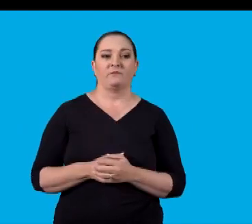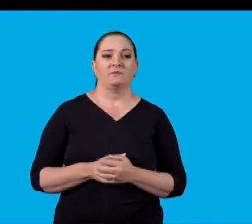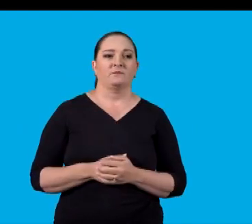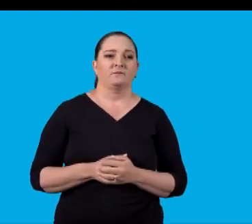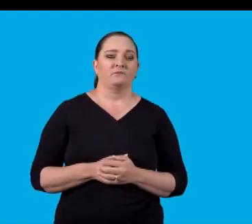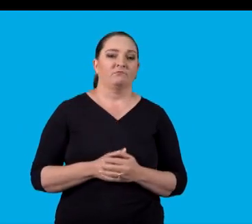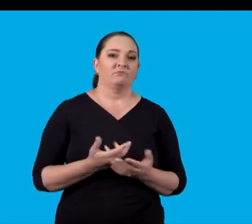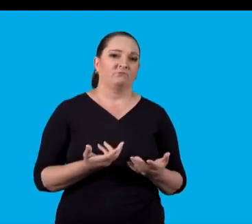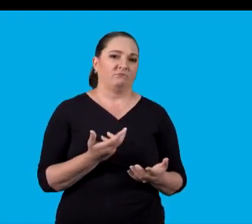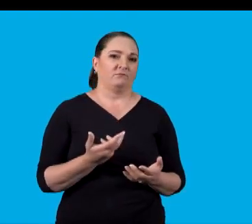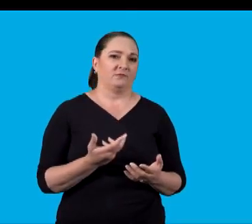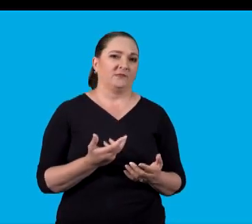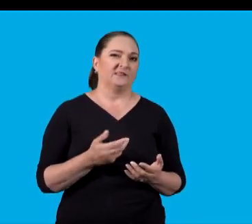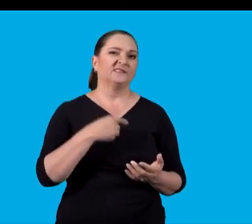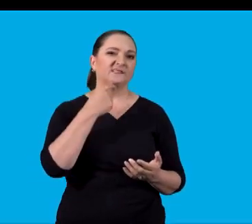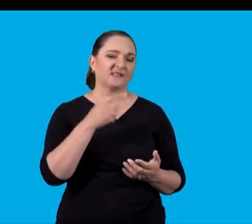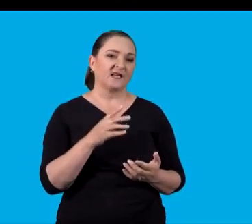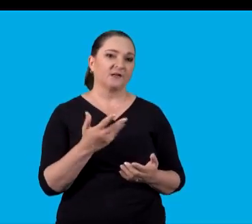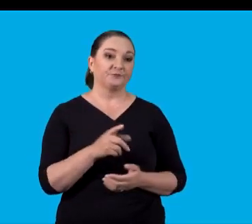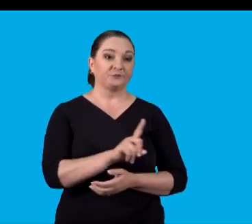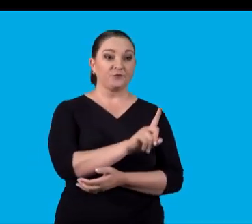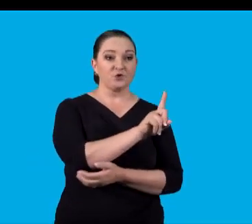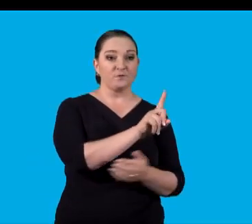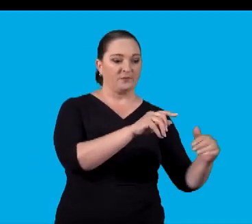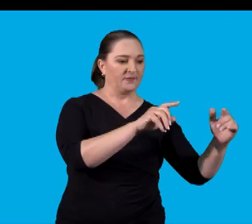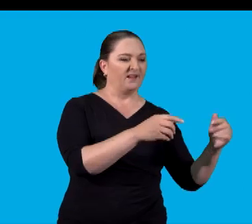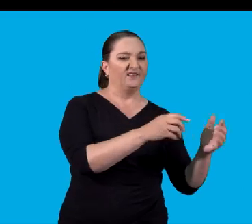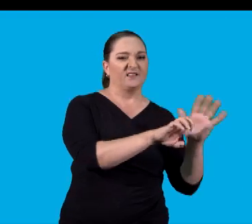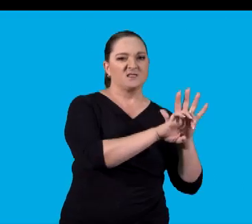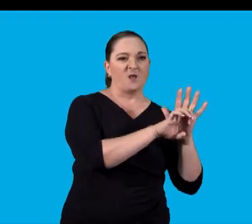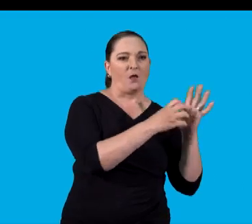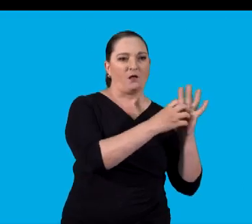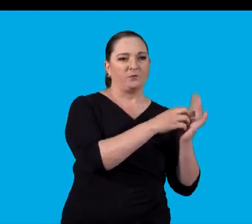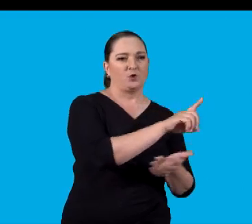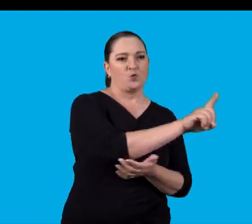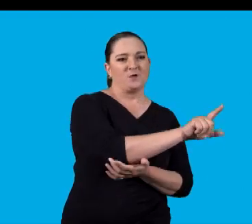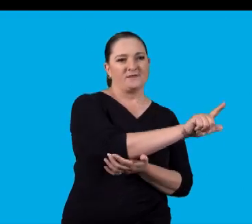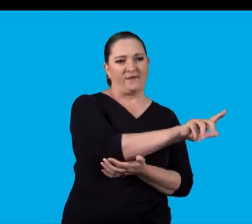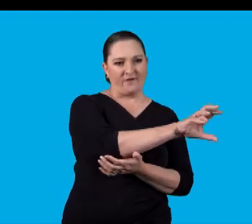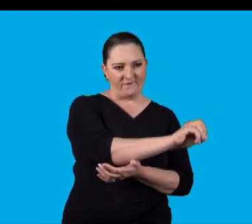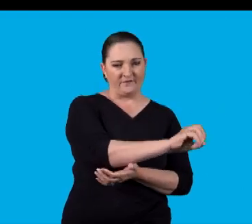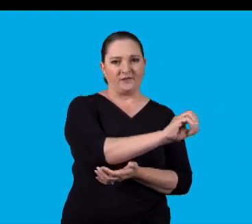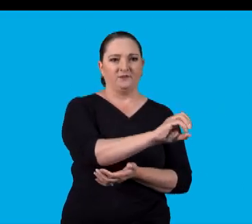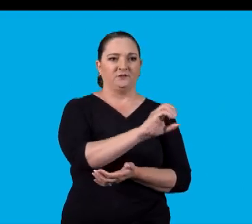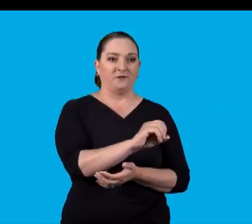in the note. How much did we pay in the note? In the note we recorded